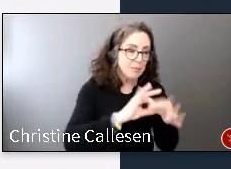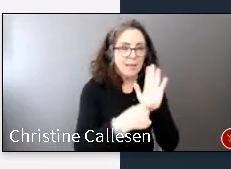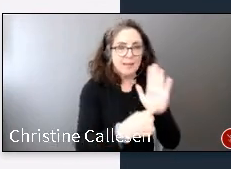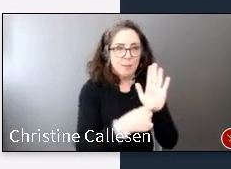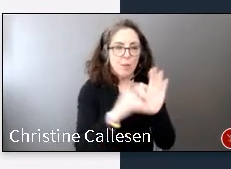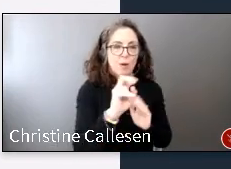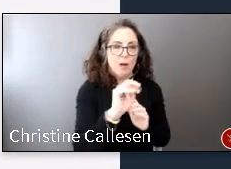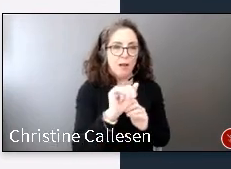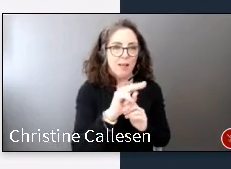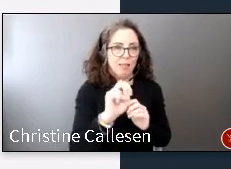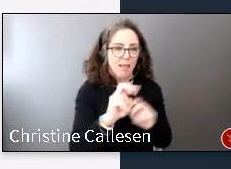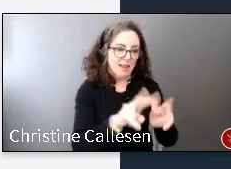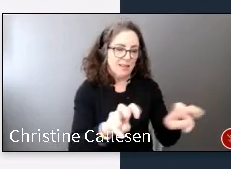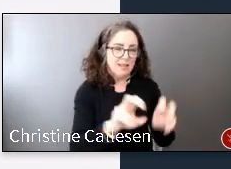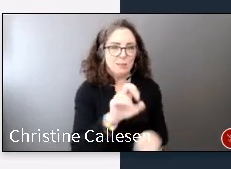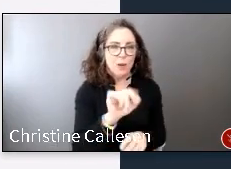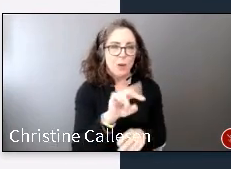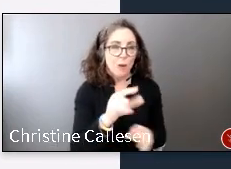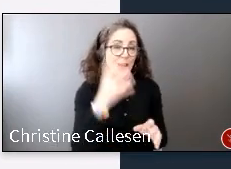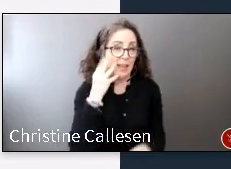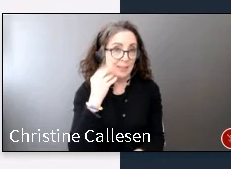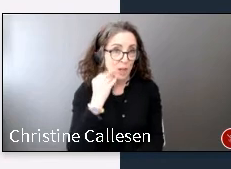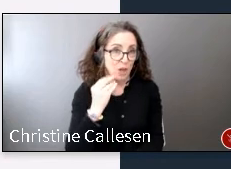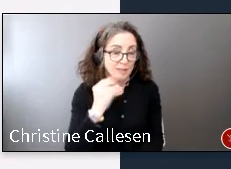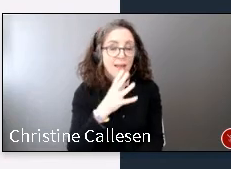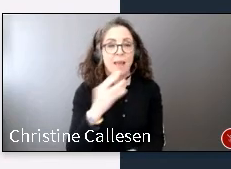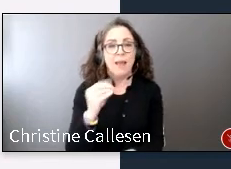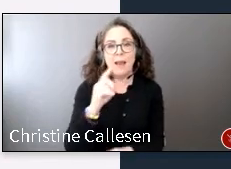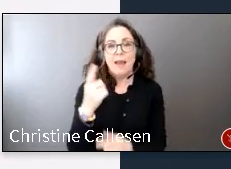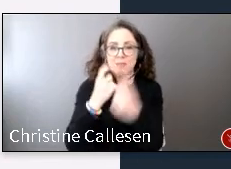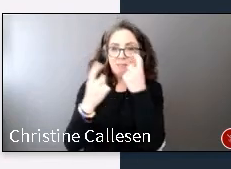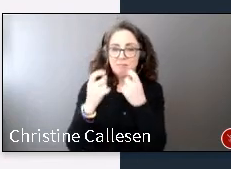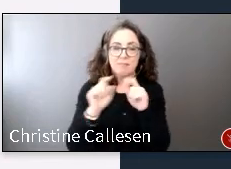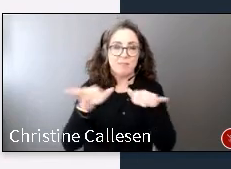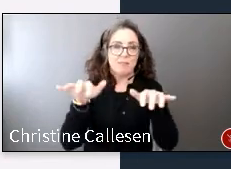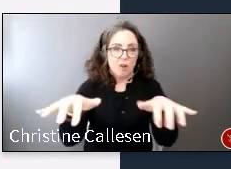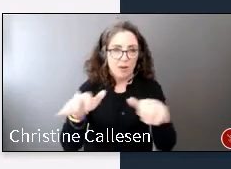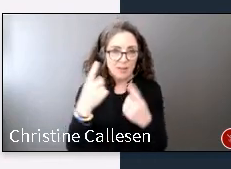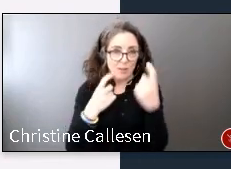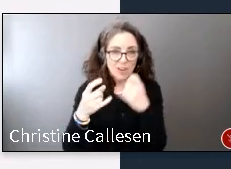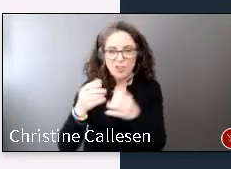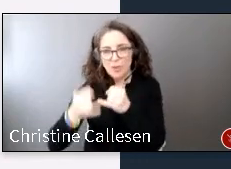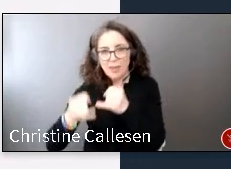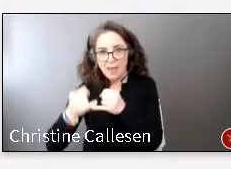online assessment coding experience and answer any questions from the audience towards the end of the session.